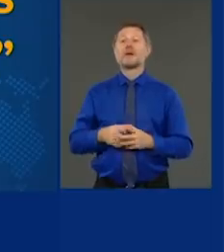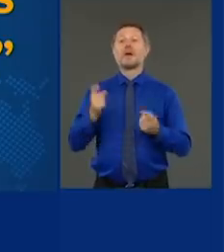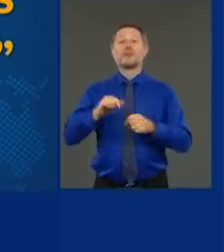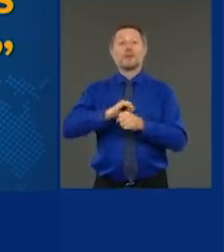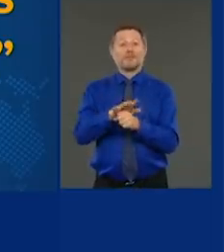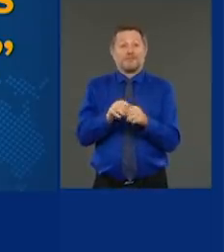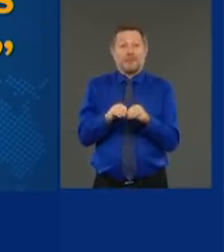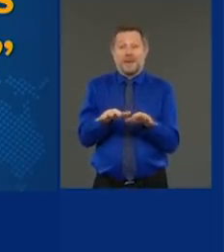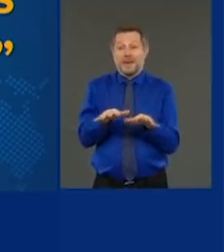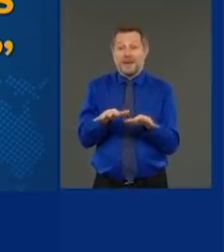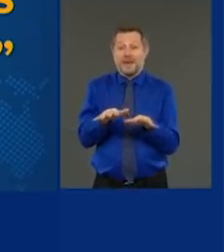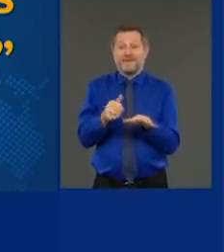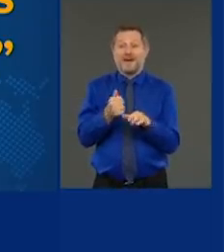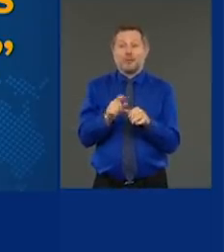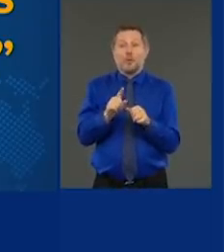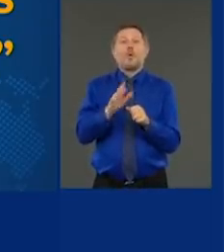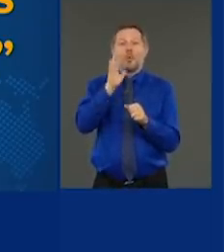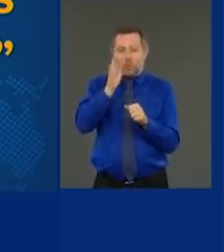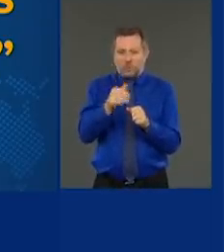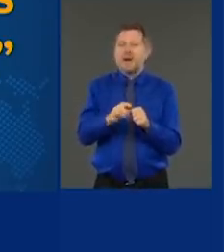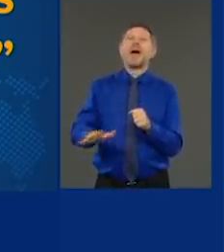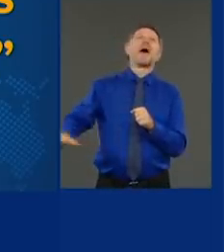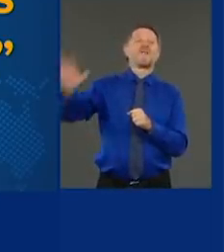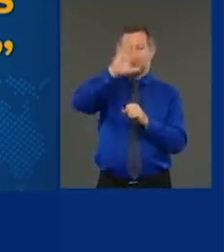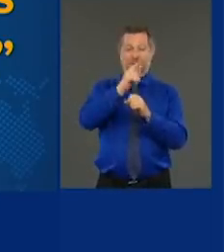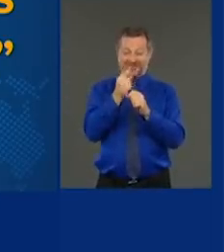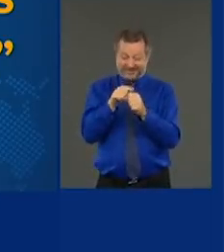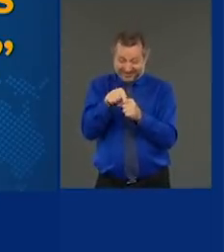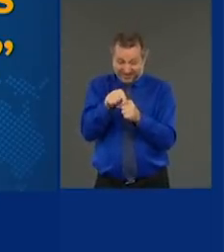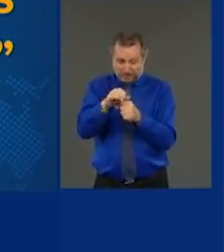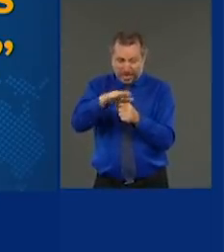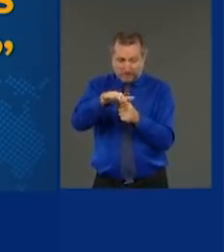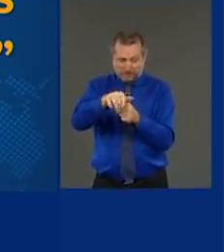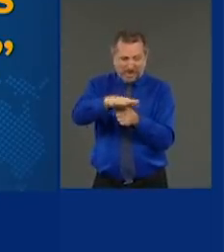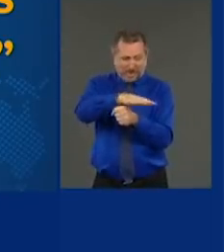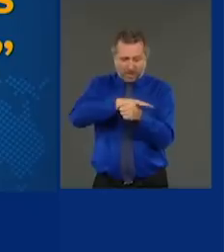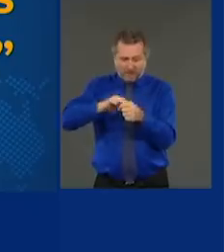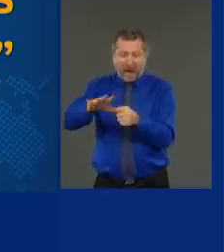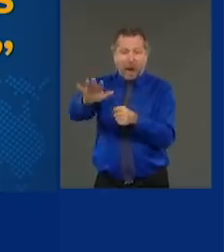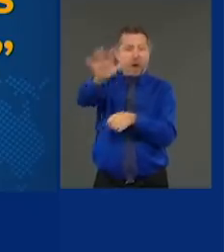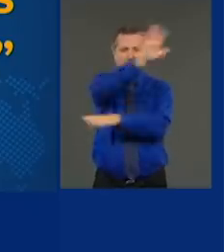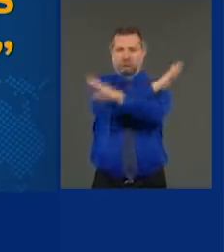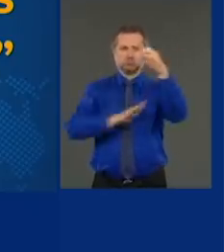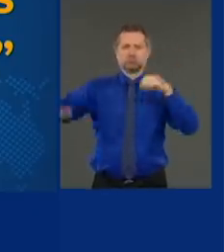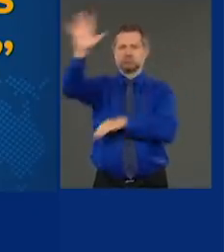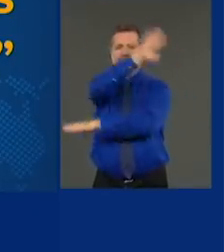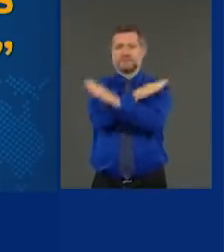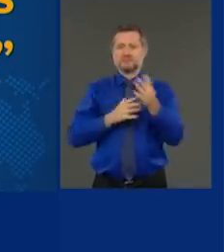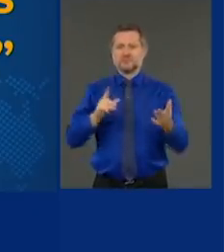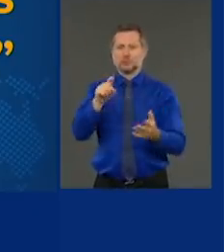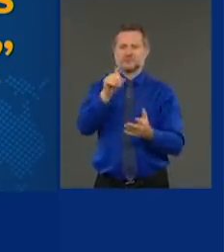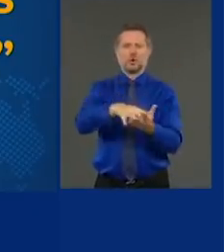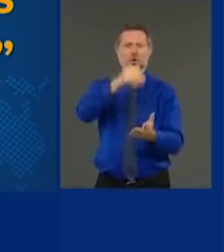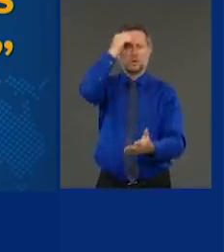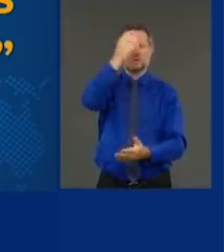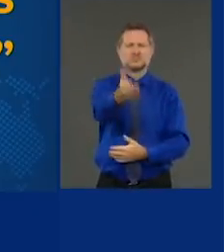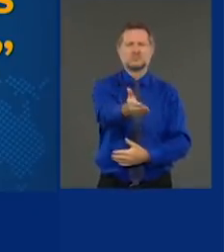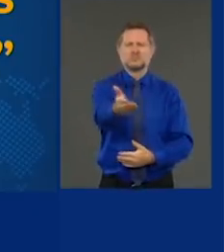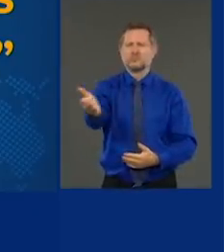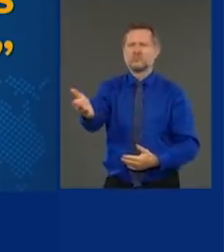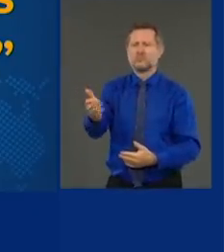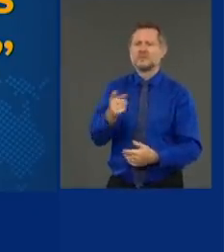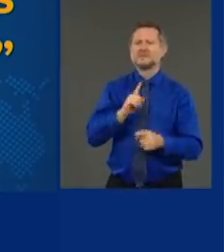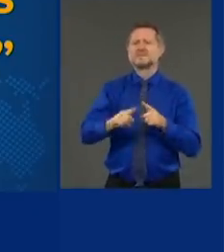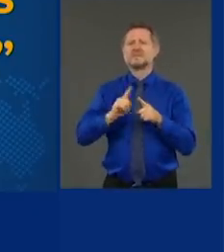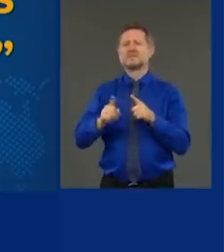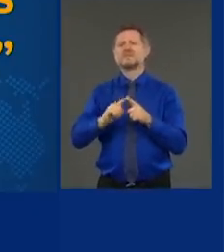everywhere. That's what we should have learned in China. It's what we should have learned from MERS and SARS and